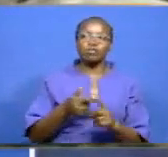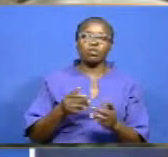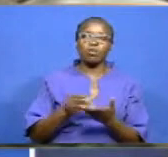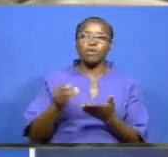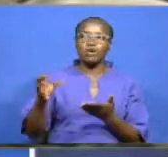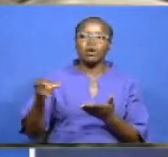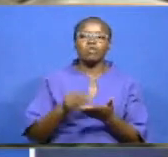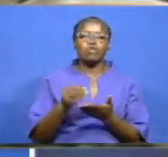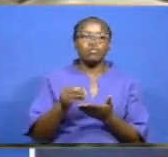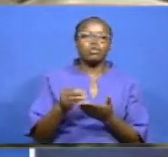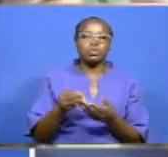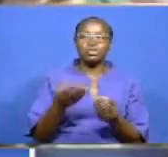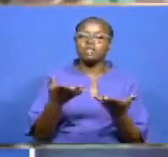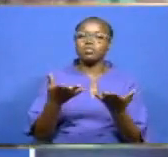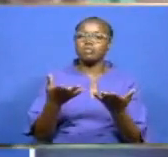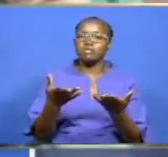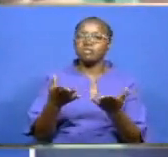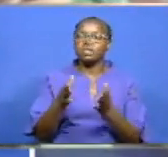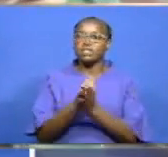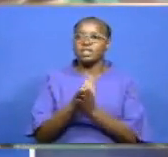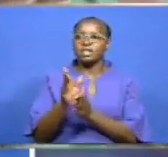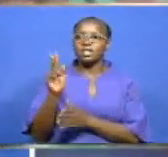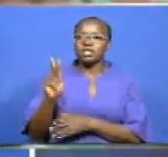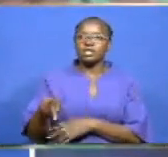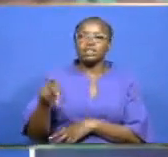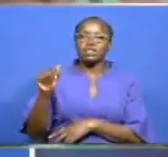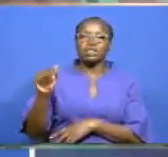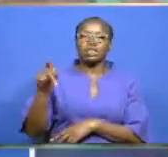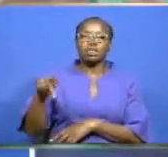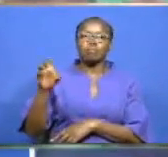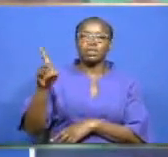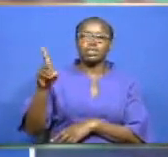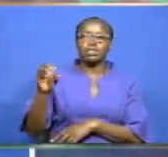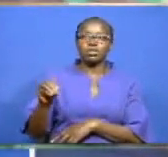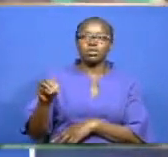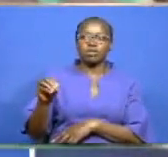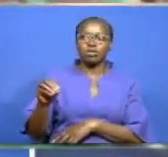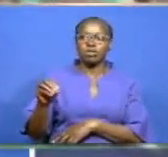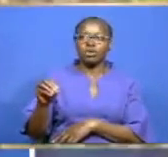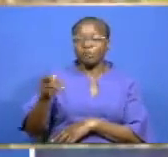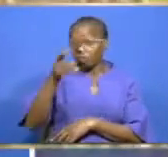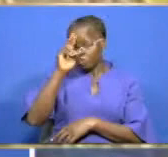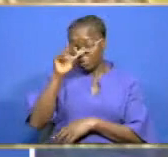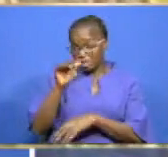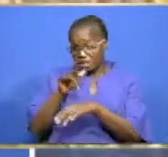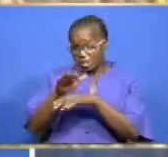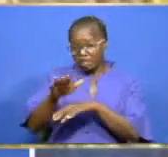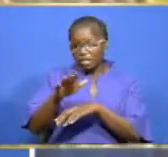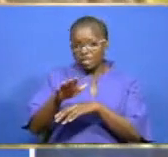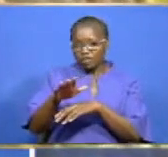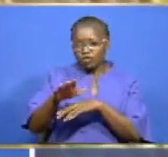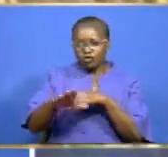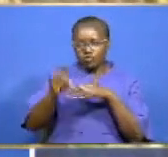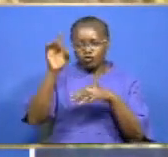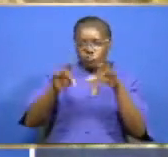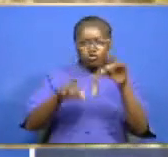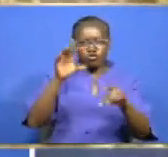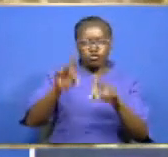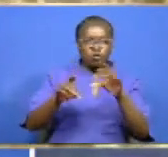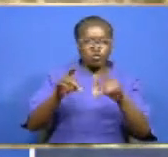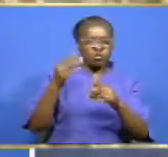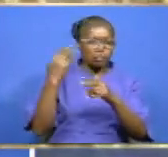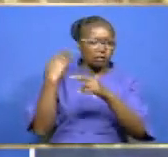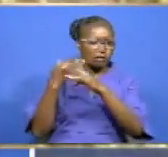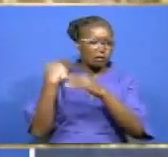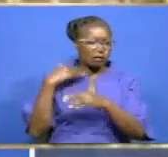distribution exercise in Kapedo. Every contingent of police have been deployed to the area to flush out bandits who have been behind the